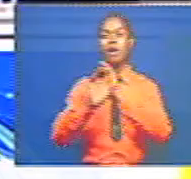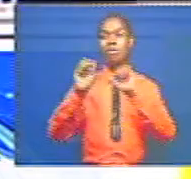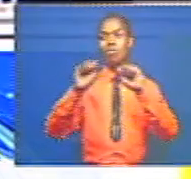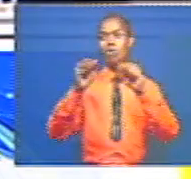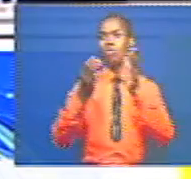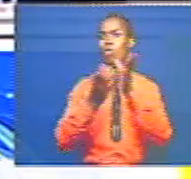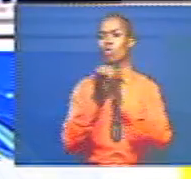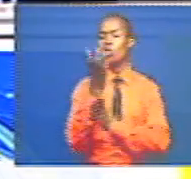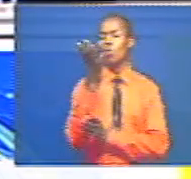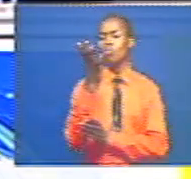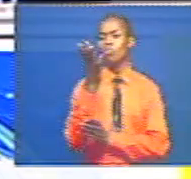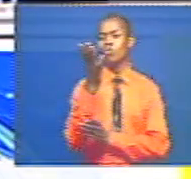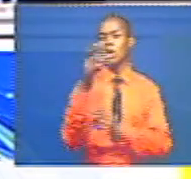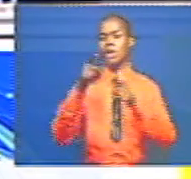expand